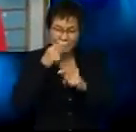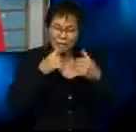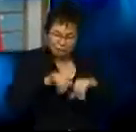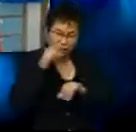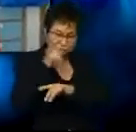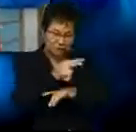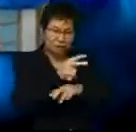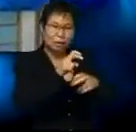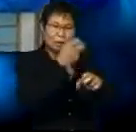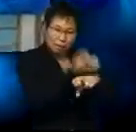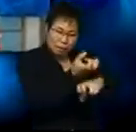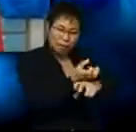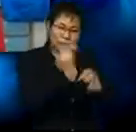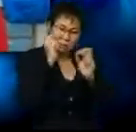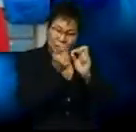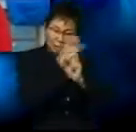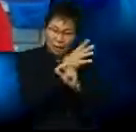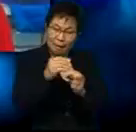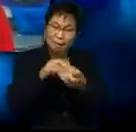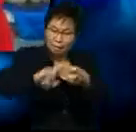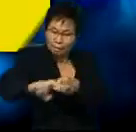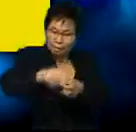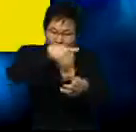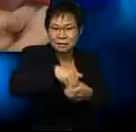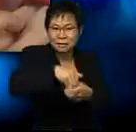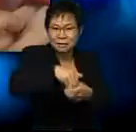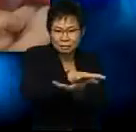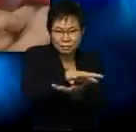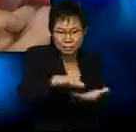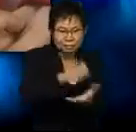see the pebbles, nails, and marbles in this mixture.